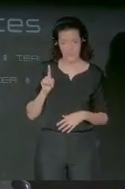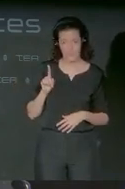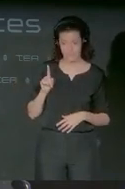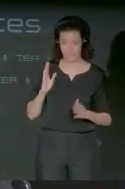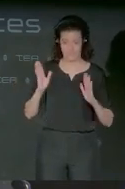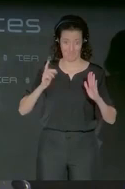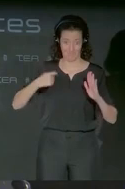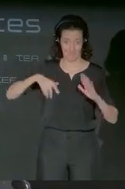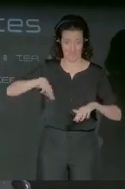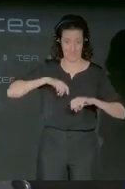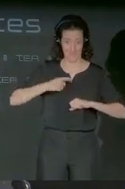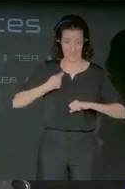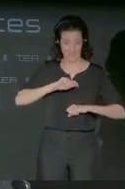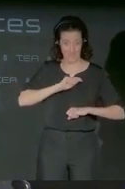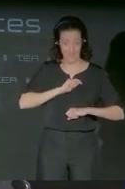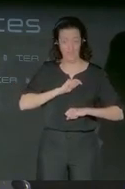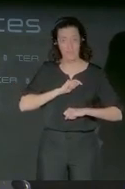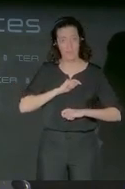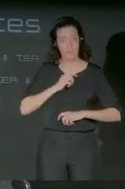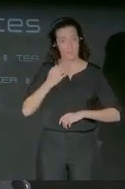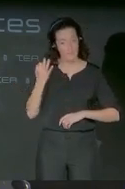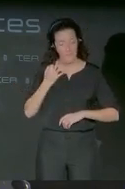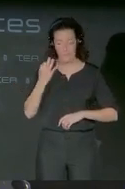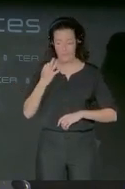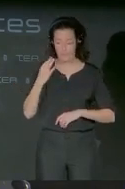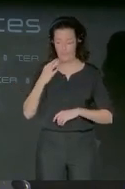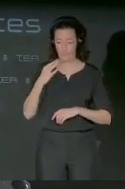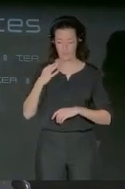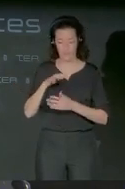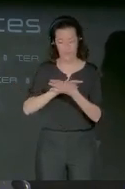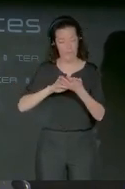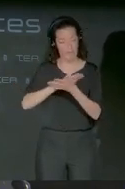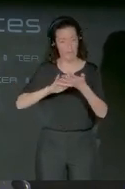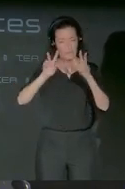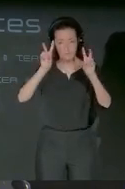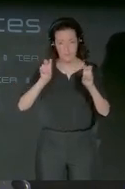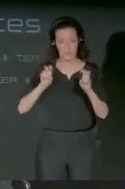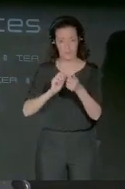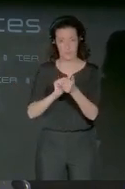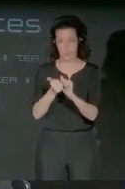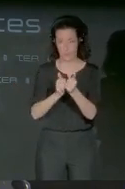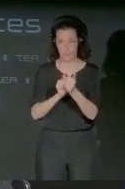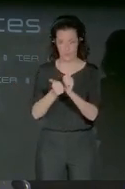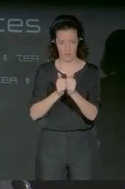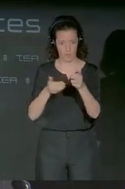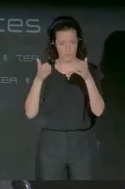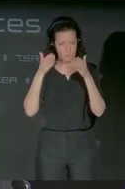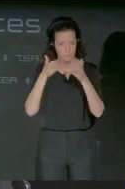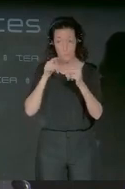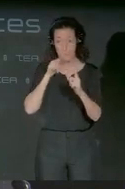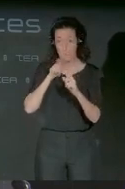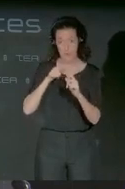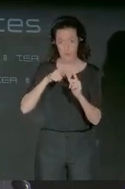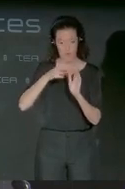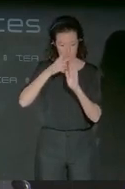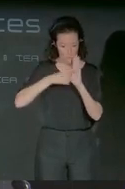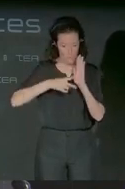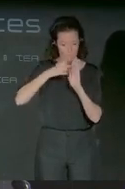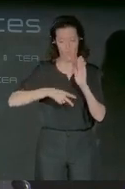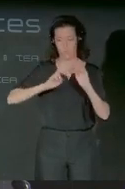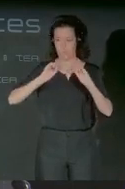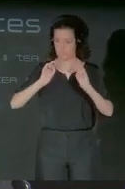We have to be in the core of the debate for the copyright regulation reforms. Like at the moment we are implementing still the DSM directive and you